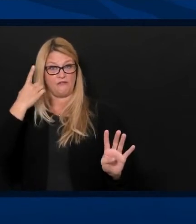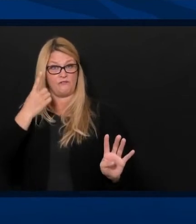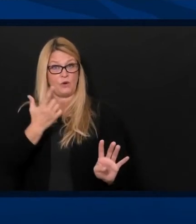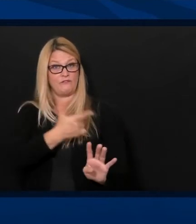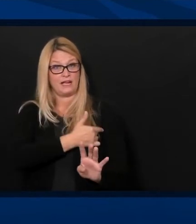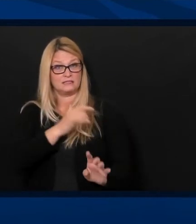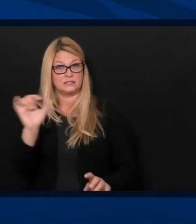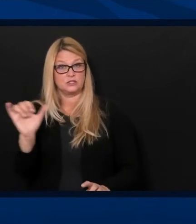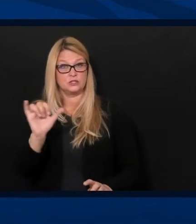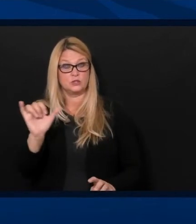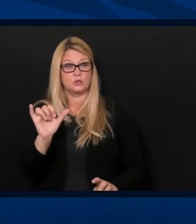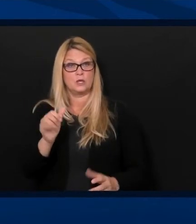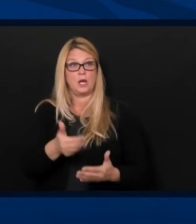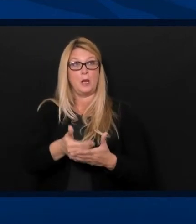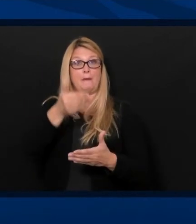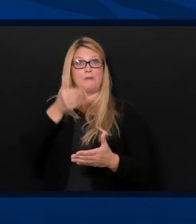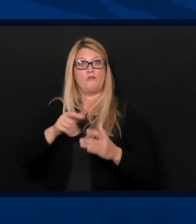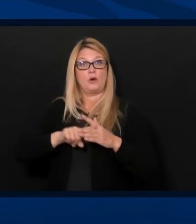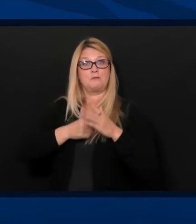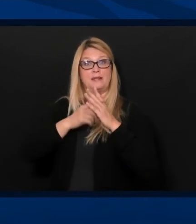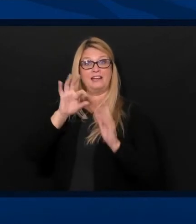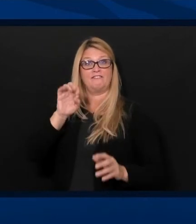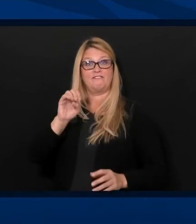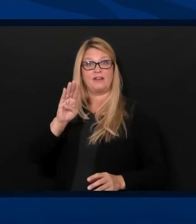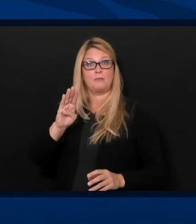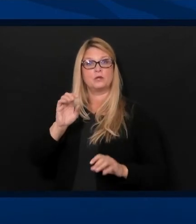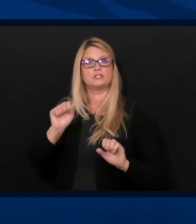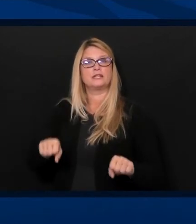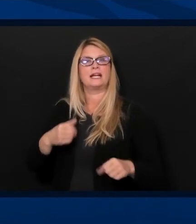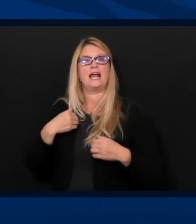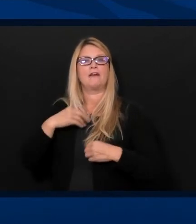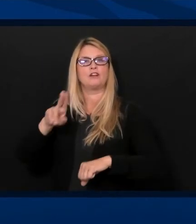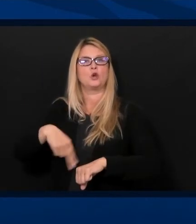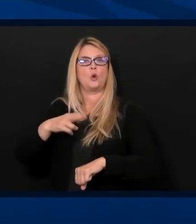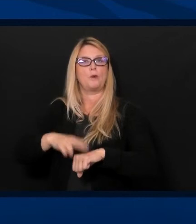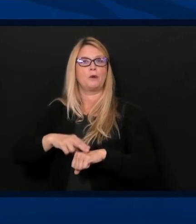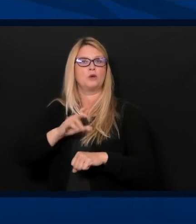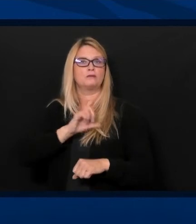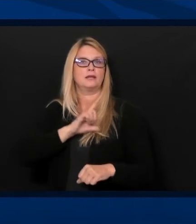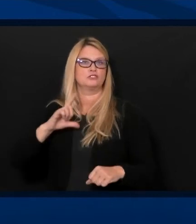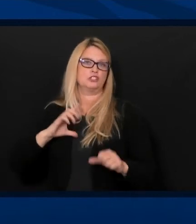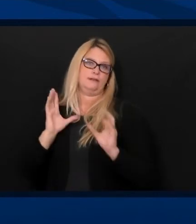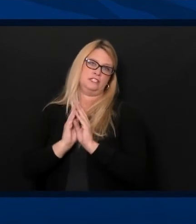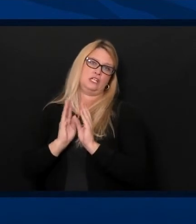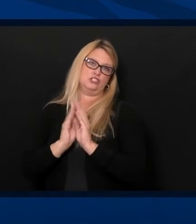vaccinated before, the beginning of February, so that we could have a relatively normal session? Thank you.